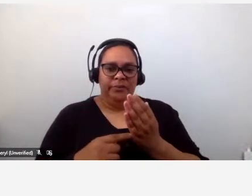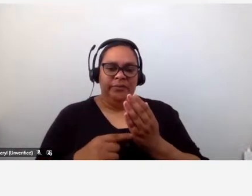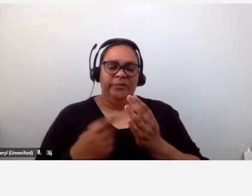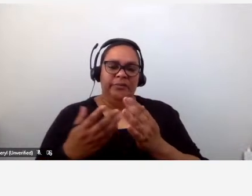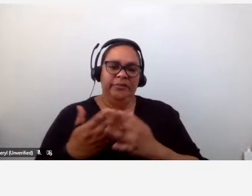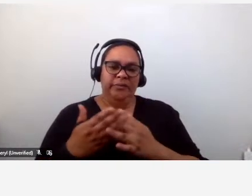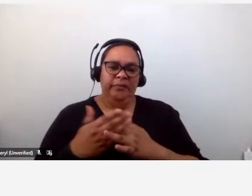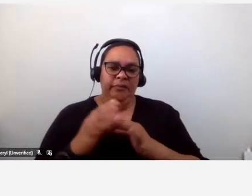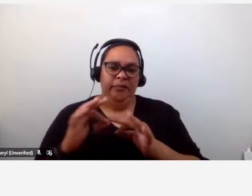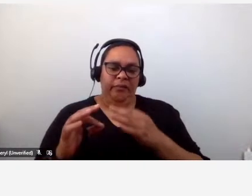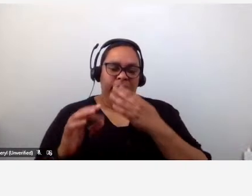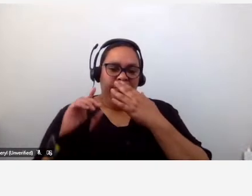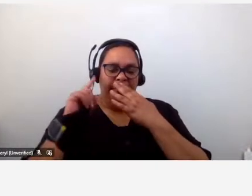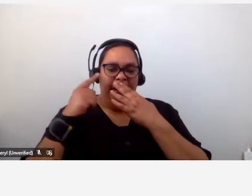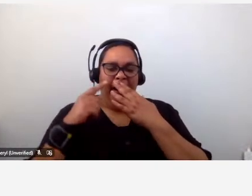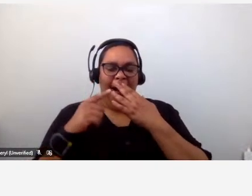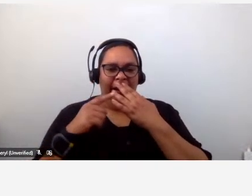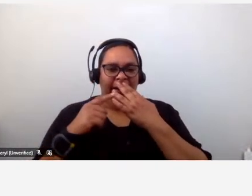access thereof.